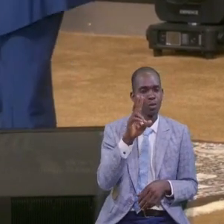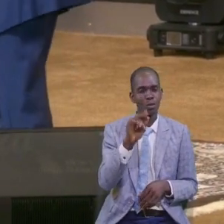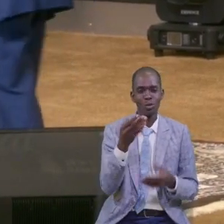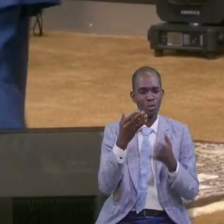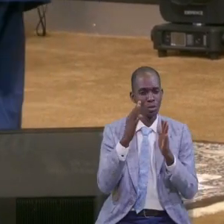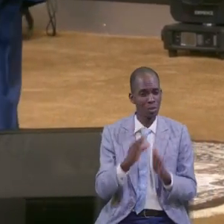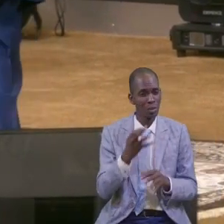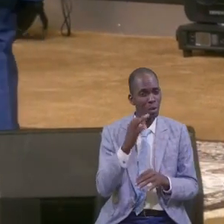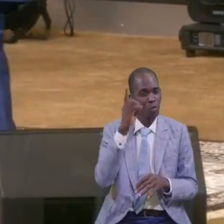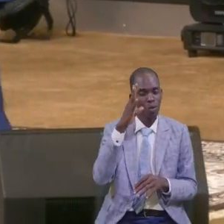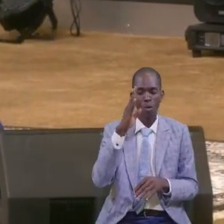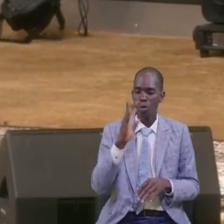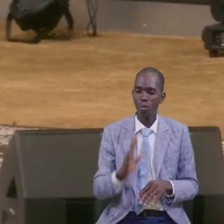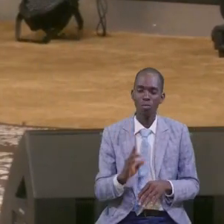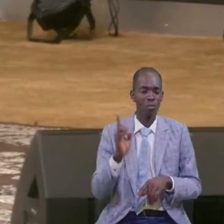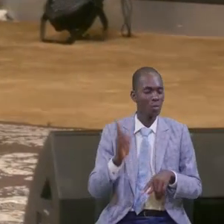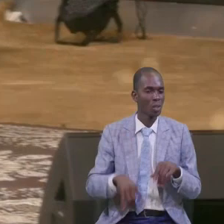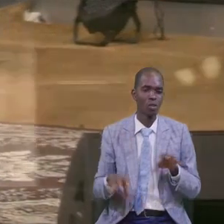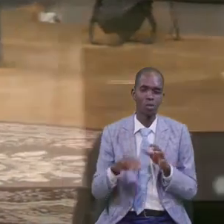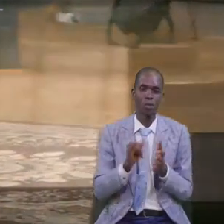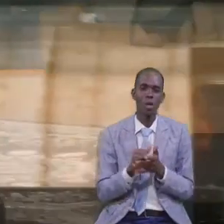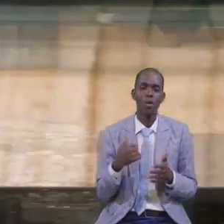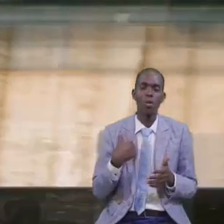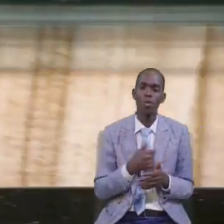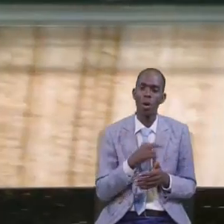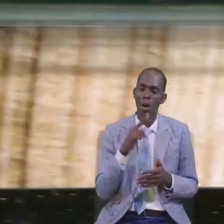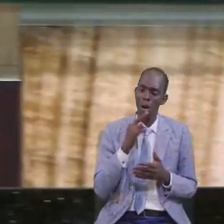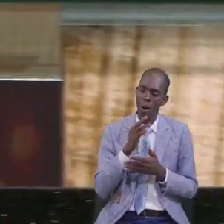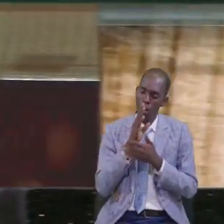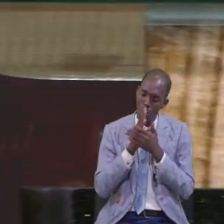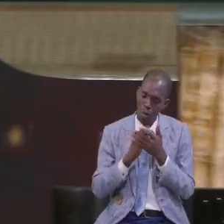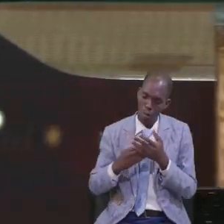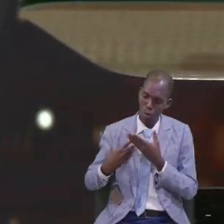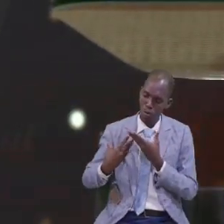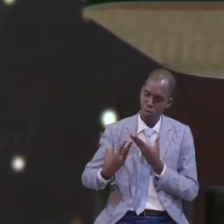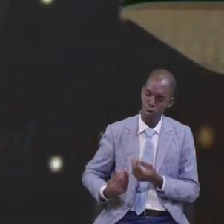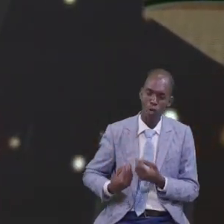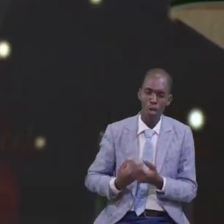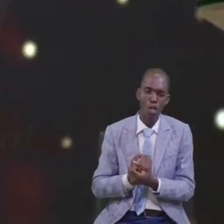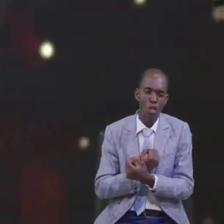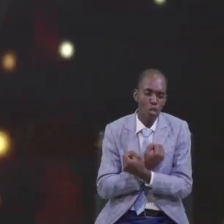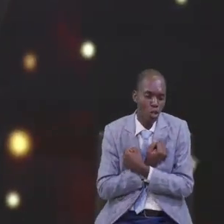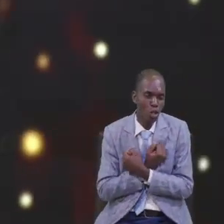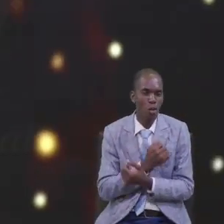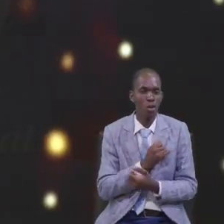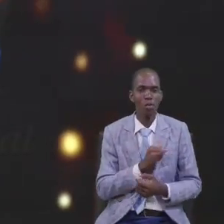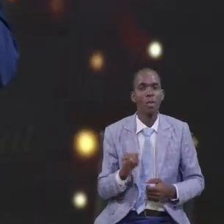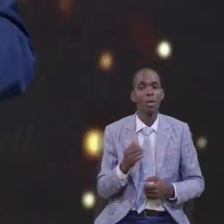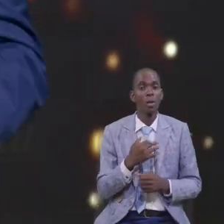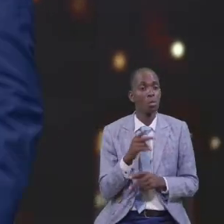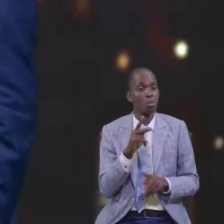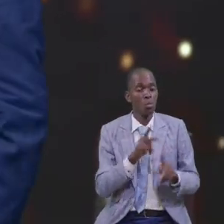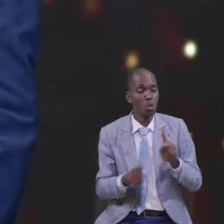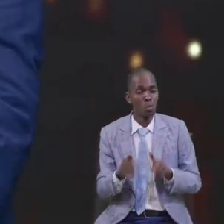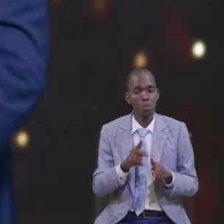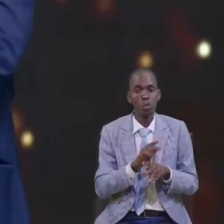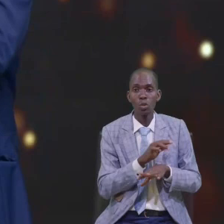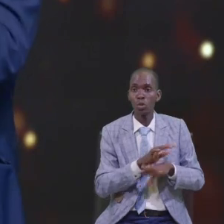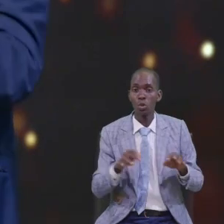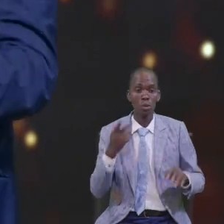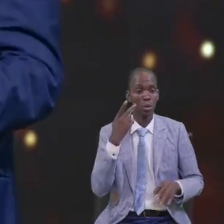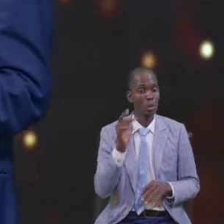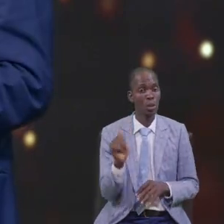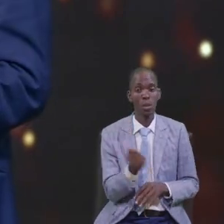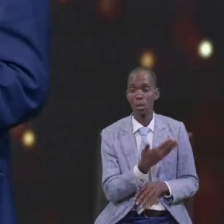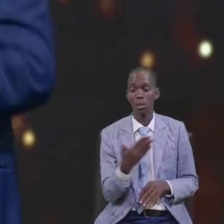don't do that. We're gentle and we're loving. And when we come, the people don't see anything in us